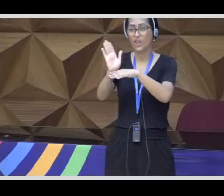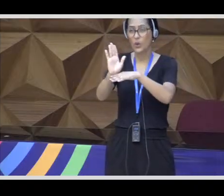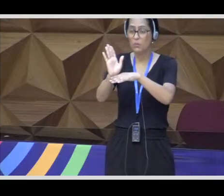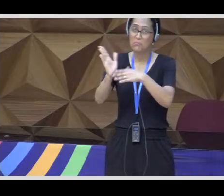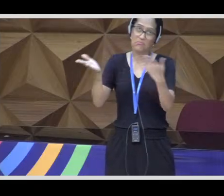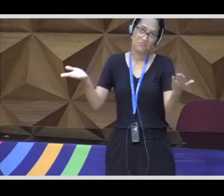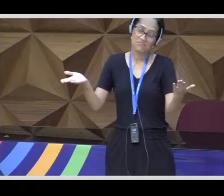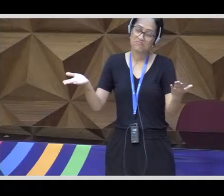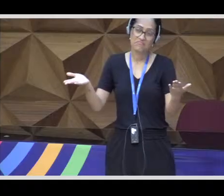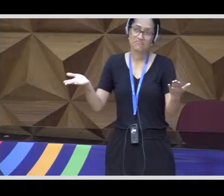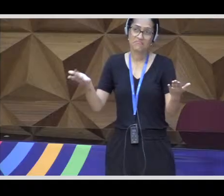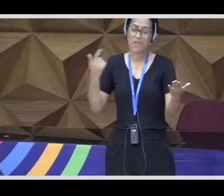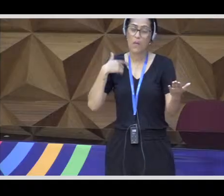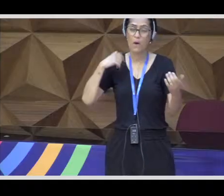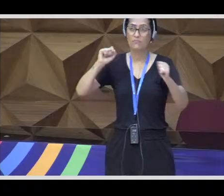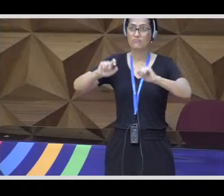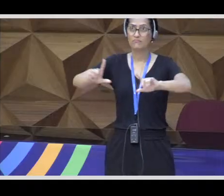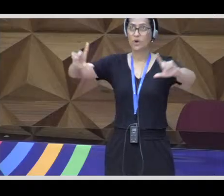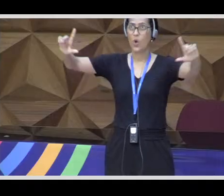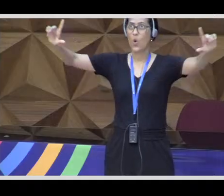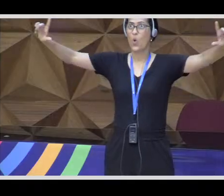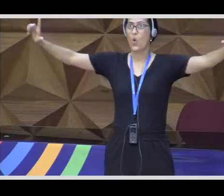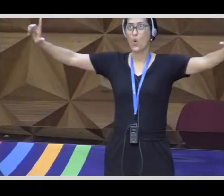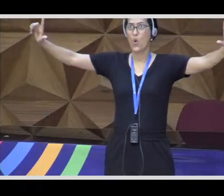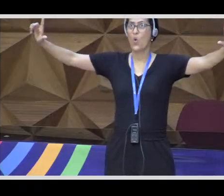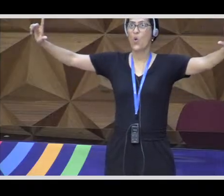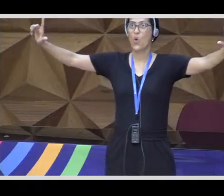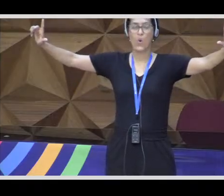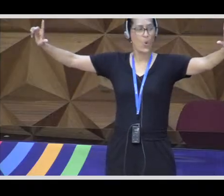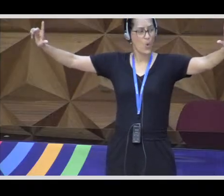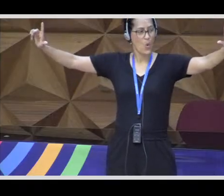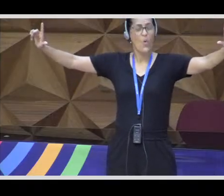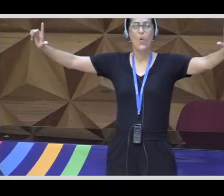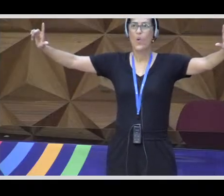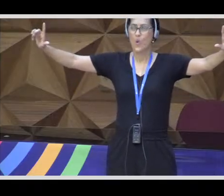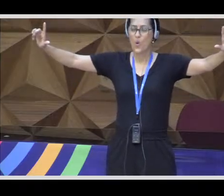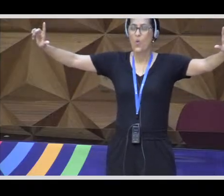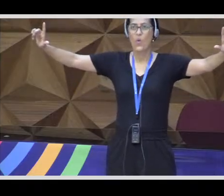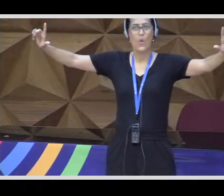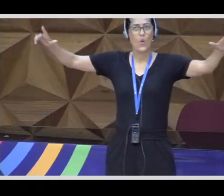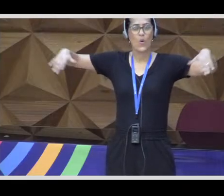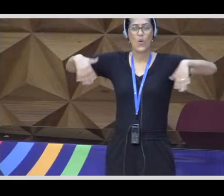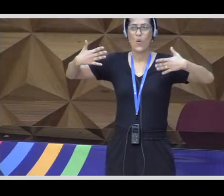size. And that would be much more immersive and much more exciting than watching just a little screen.